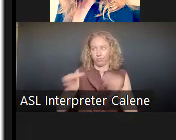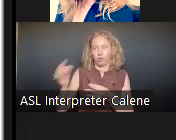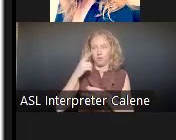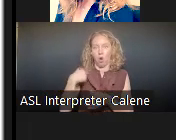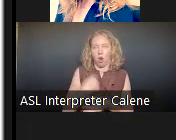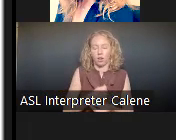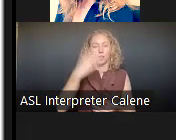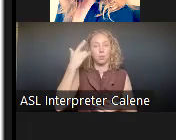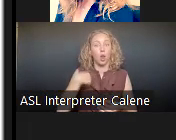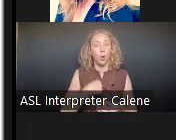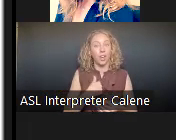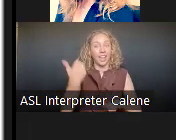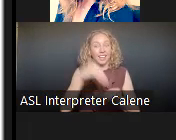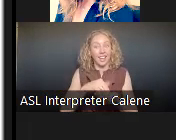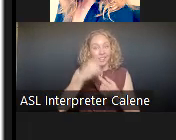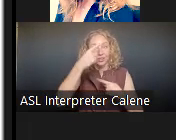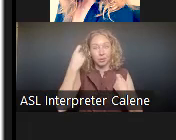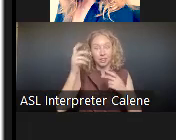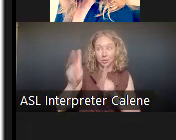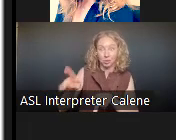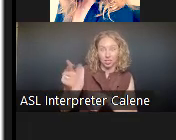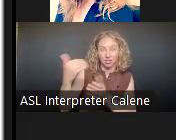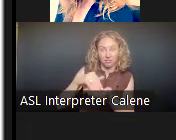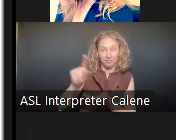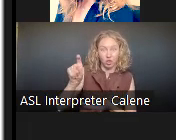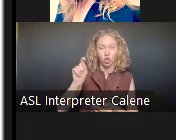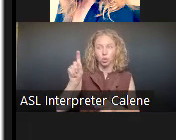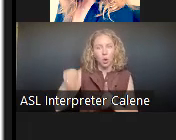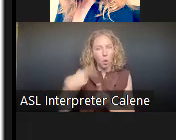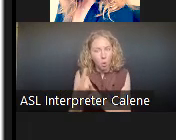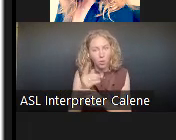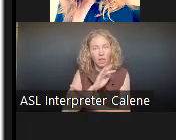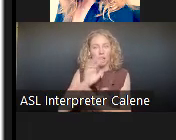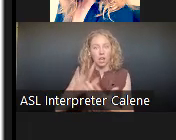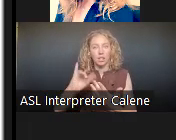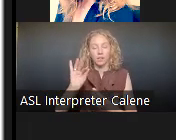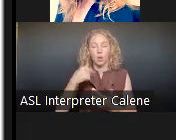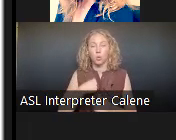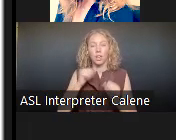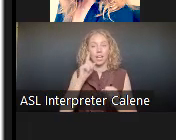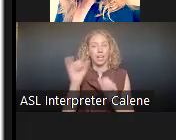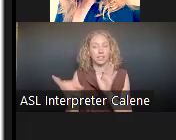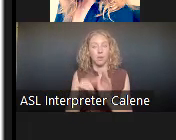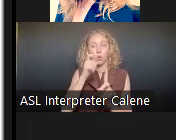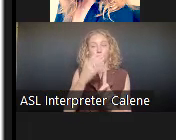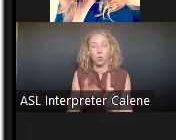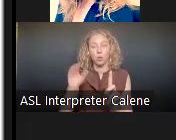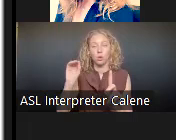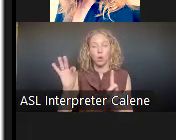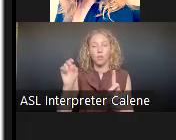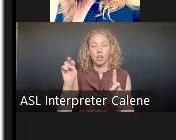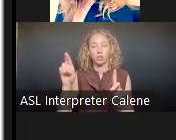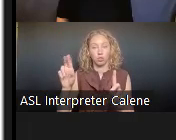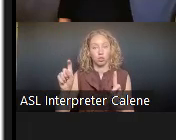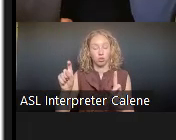we re-traumatizing survivors? Should we only be contacting them if an offender is identified? Because otherwise we're opening